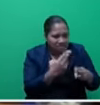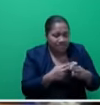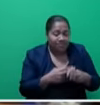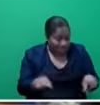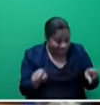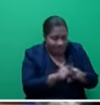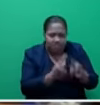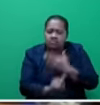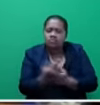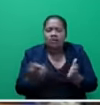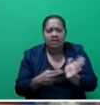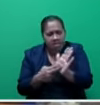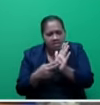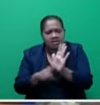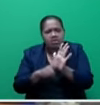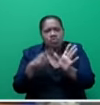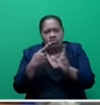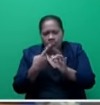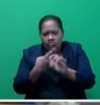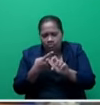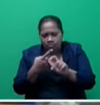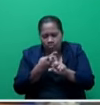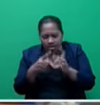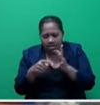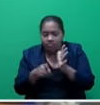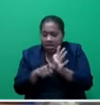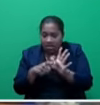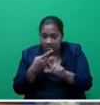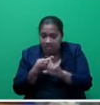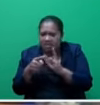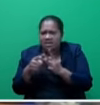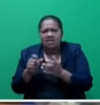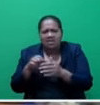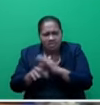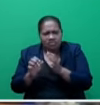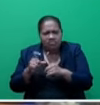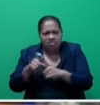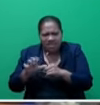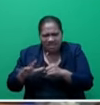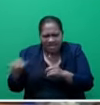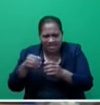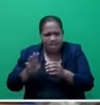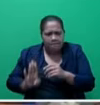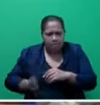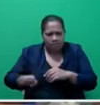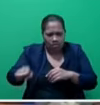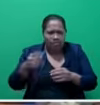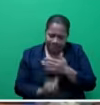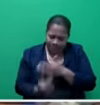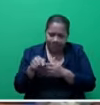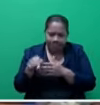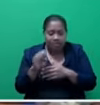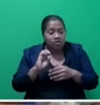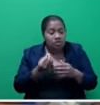Nandi, Rekireki, Reketi, and Vatubongi in Bua. A total of 60,000 of rice seeds has been distributed